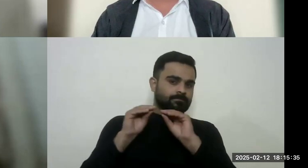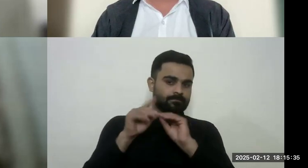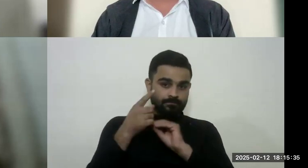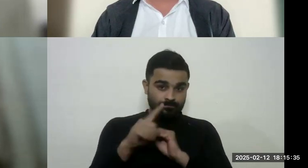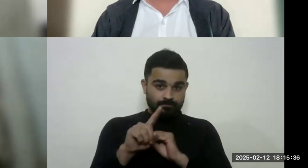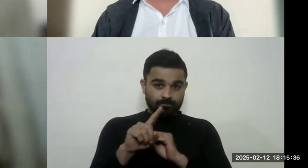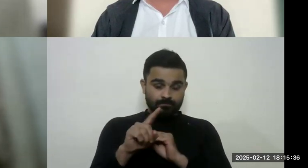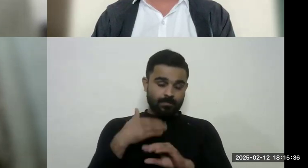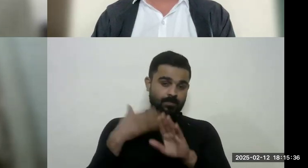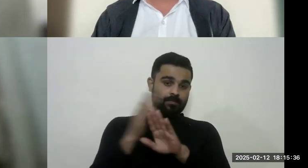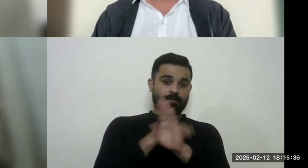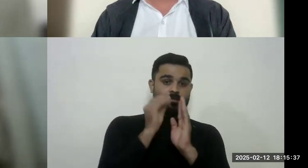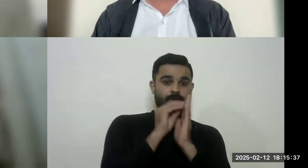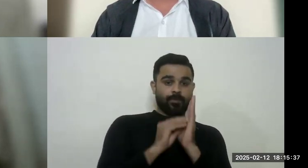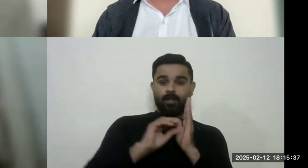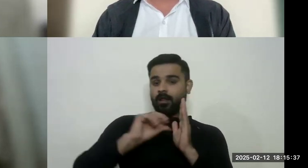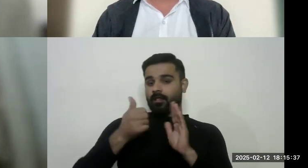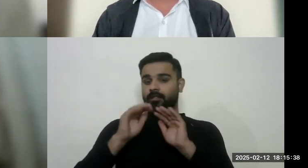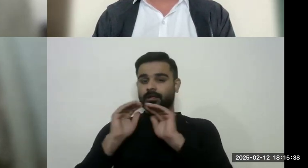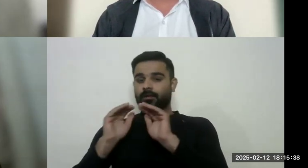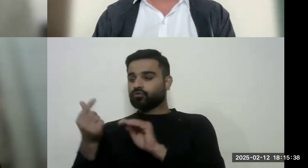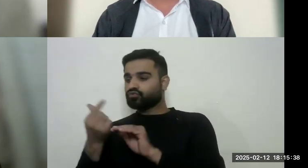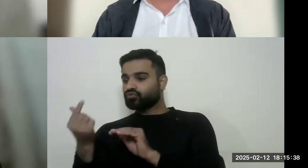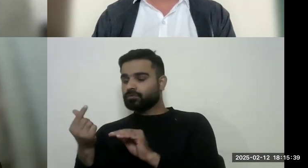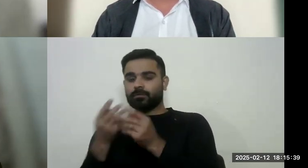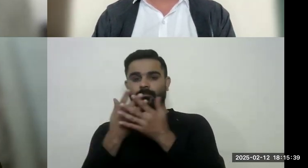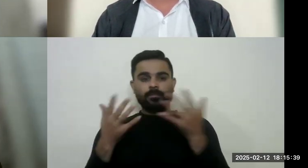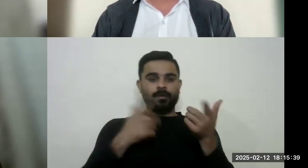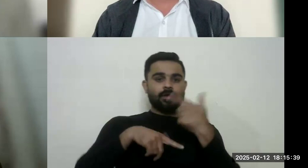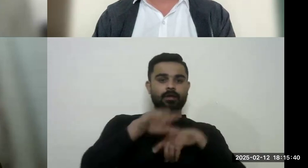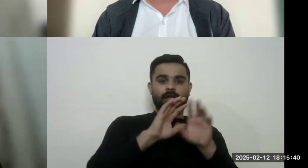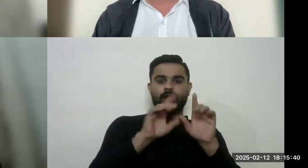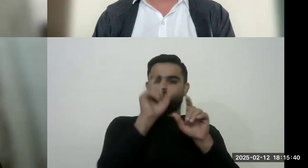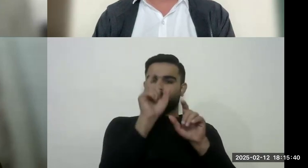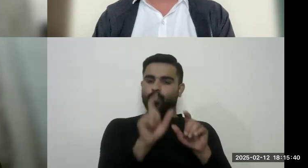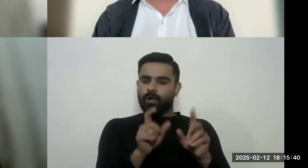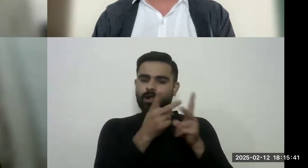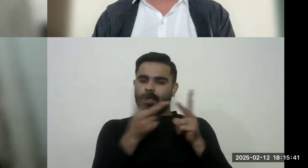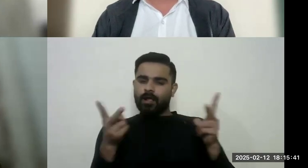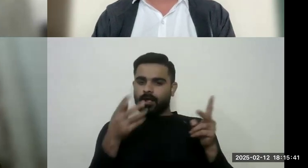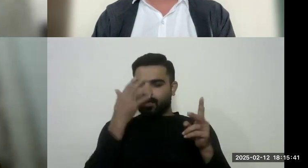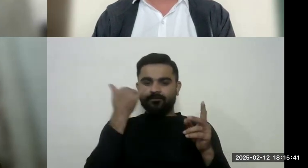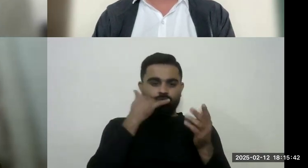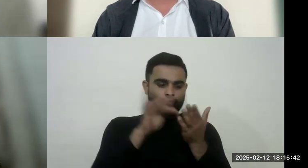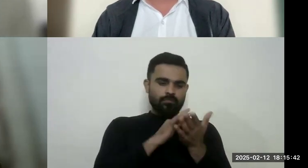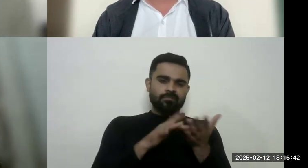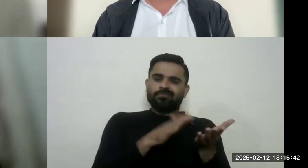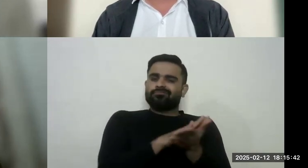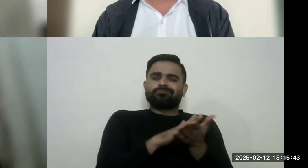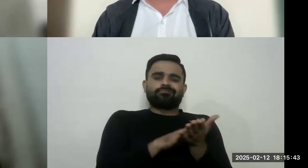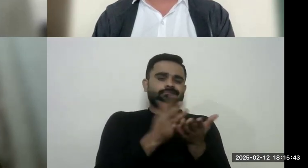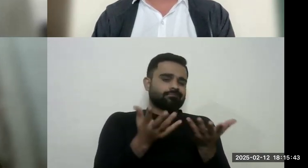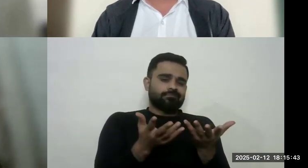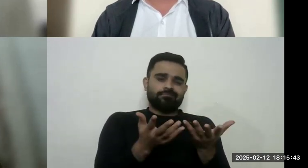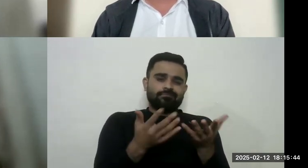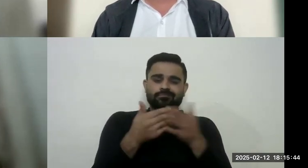And I did mention some other supports you can use, like the multilingual glossary. And if you do have a smartphone, nothing like it. That too comes